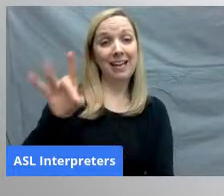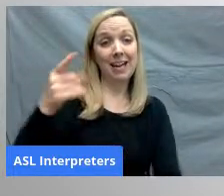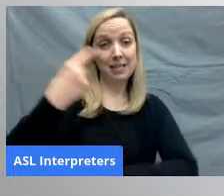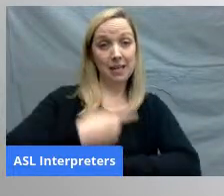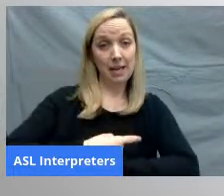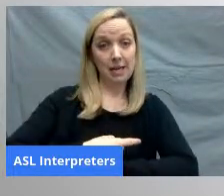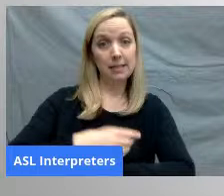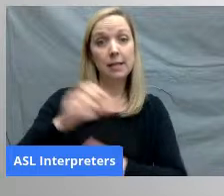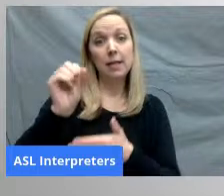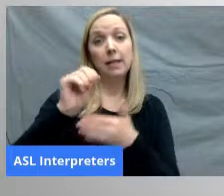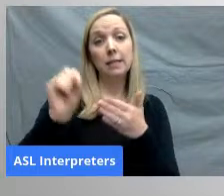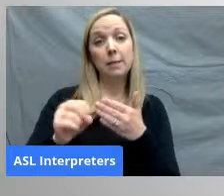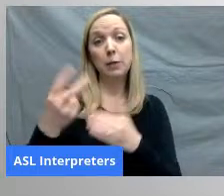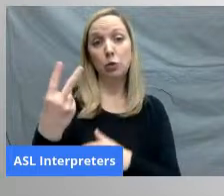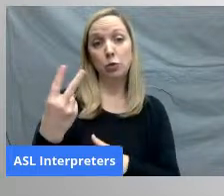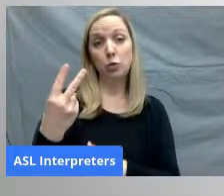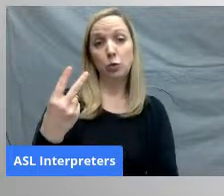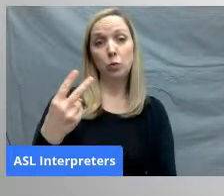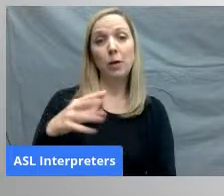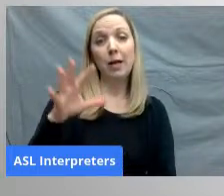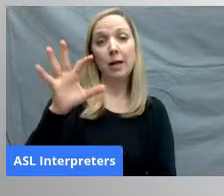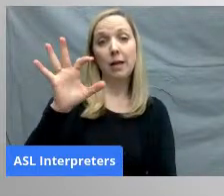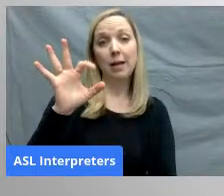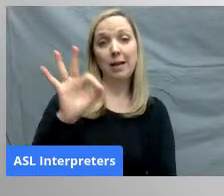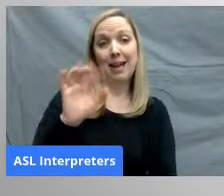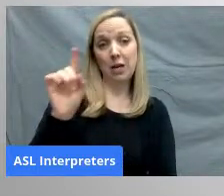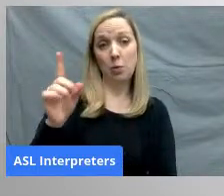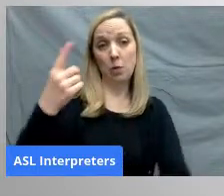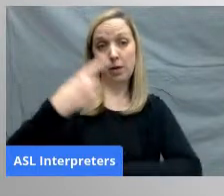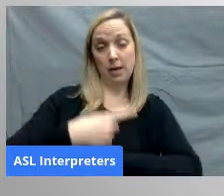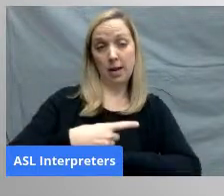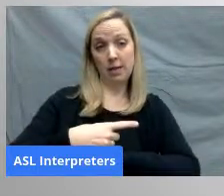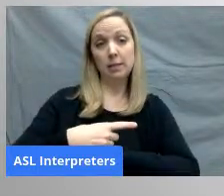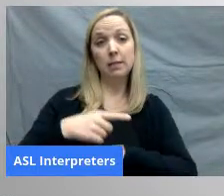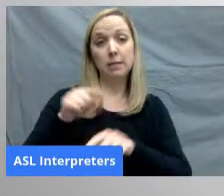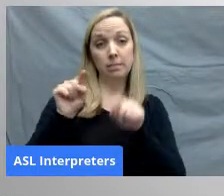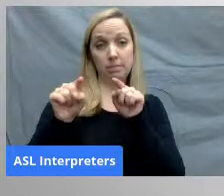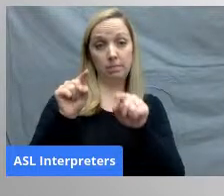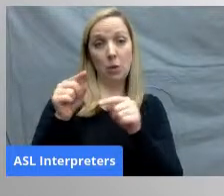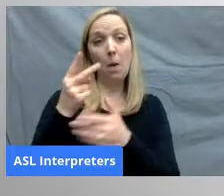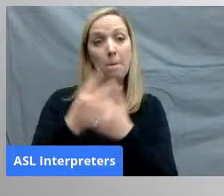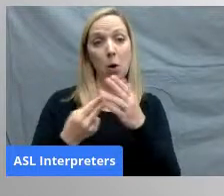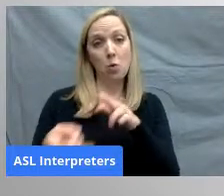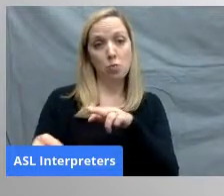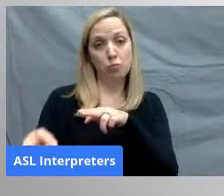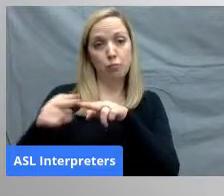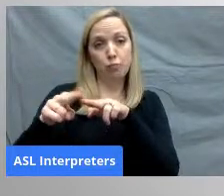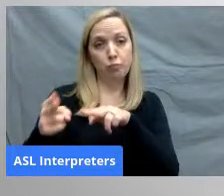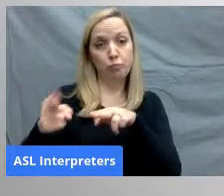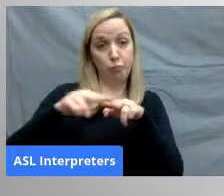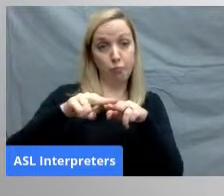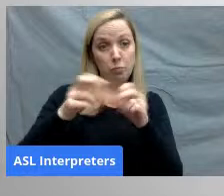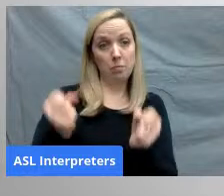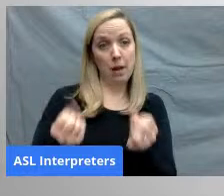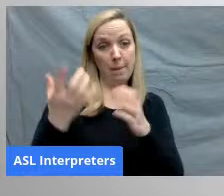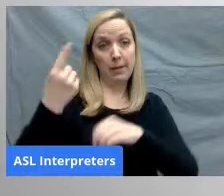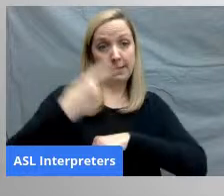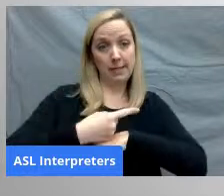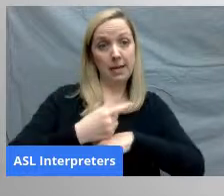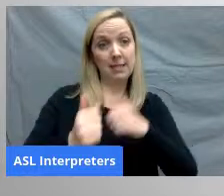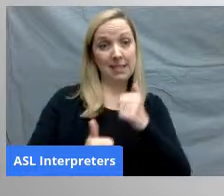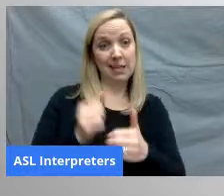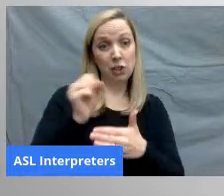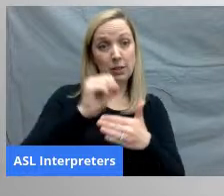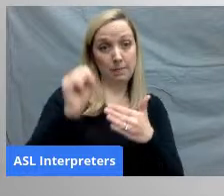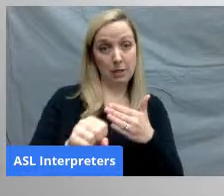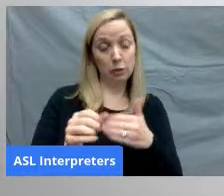have 91 days. That has increased the number of days in the semester for us. One of the